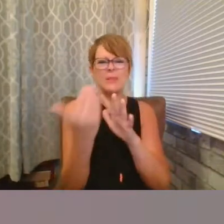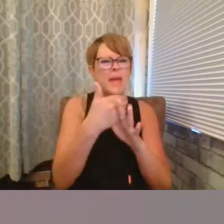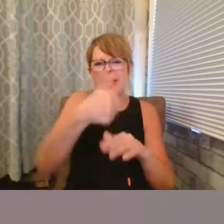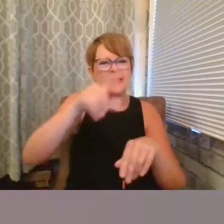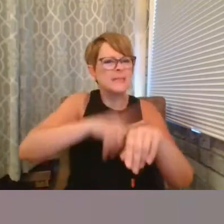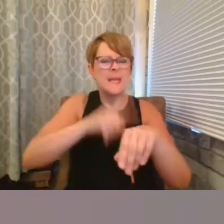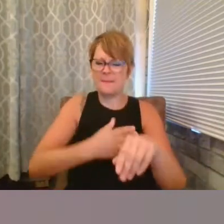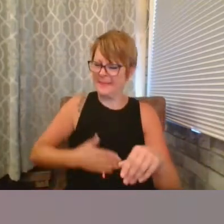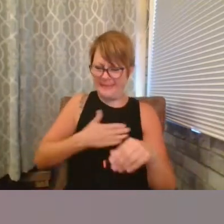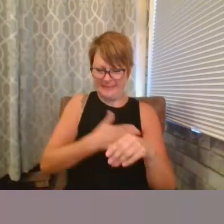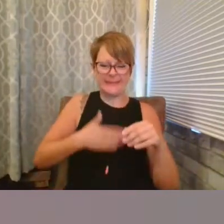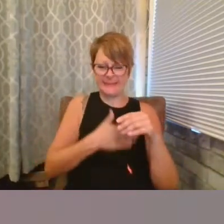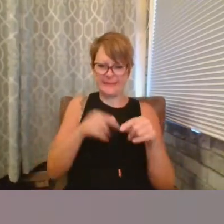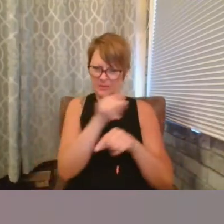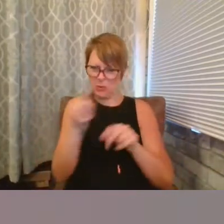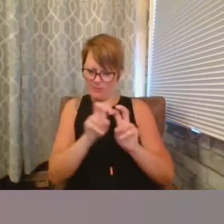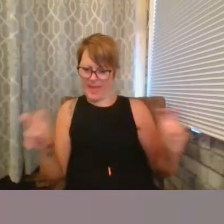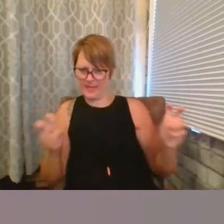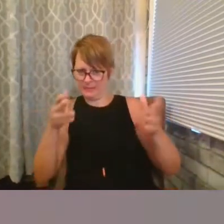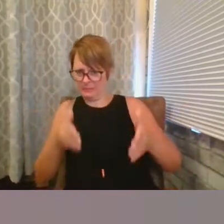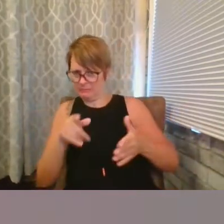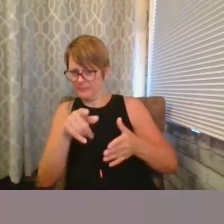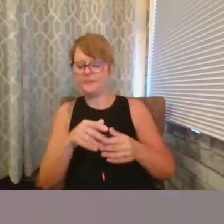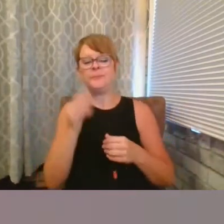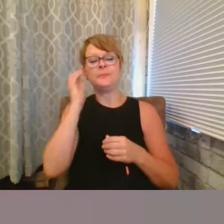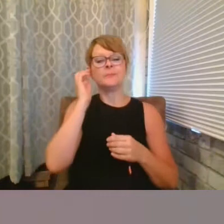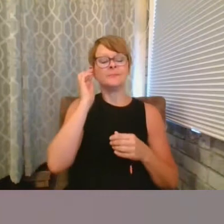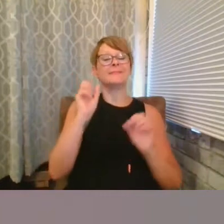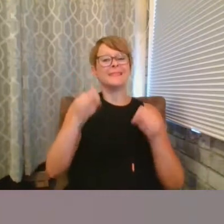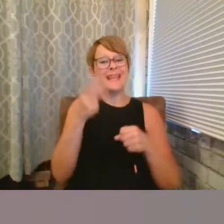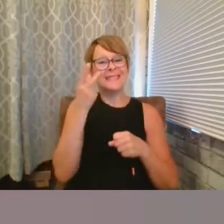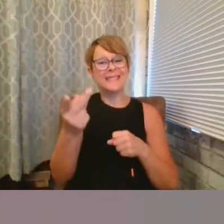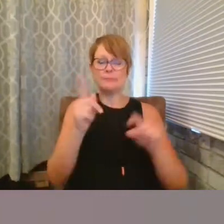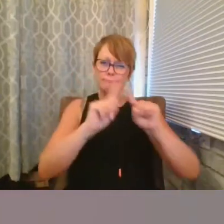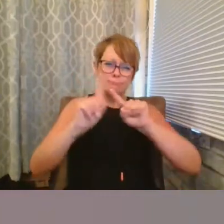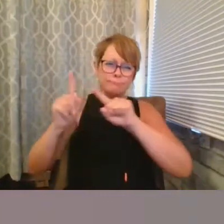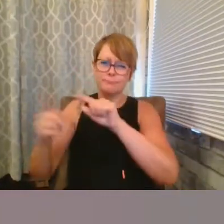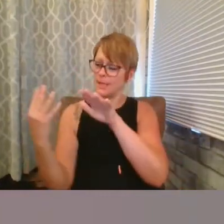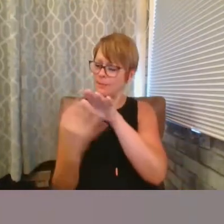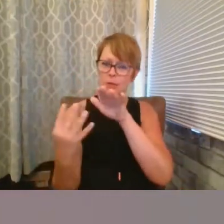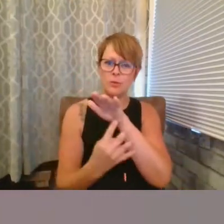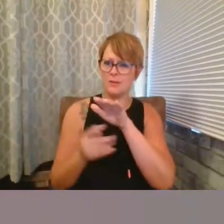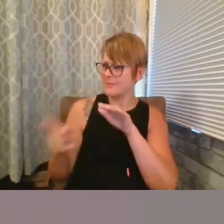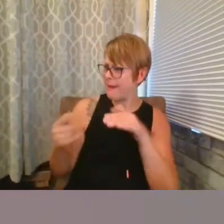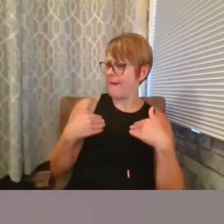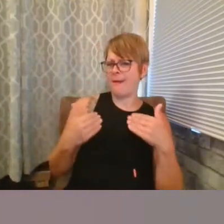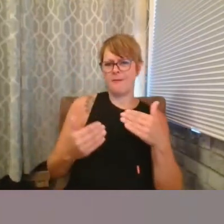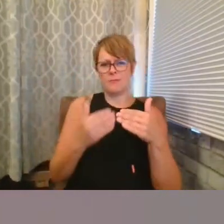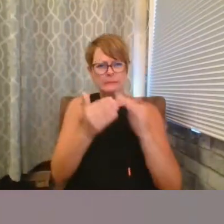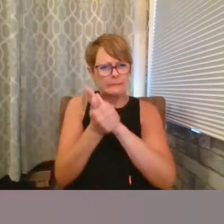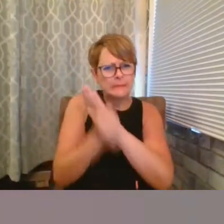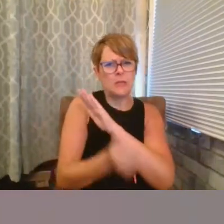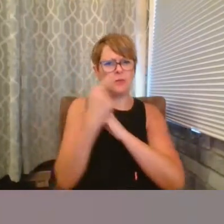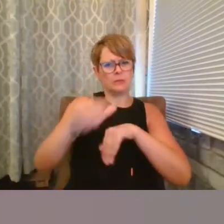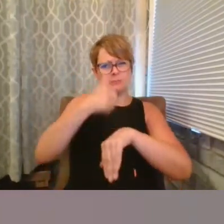free. So as we can see, like there's so many immigrants with such entrepreneurial spirit